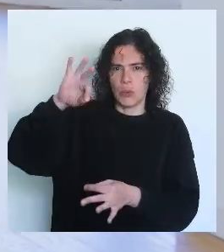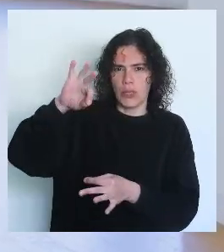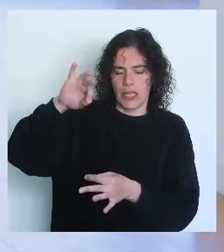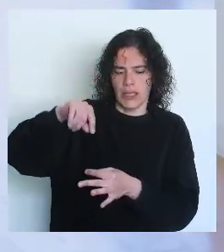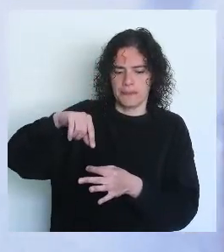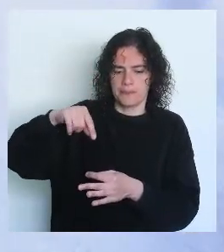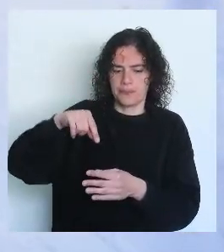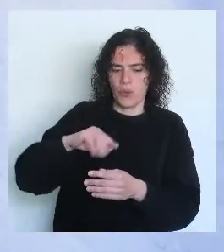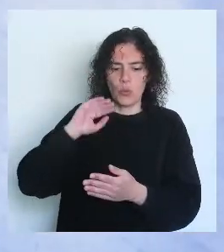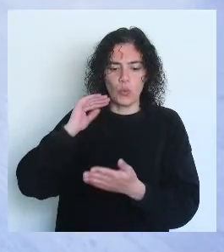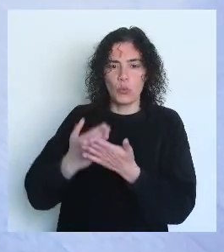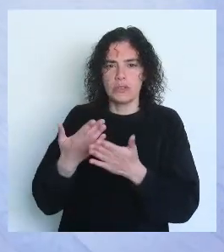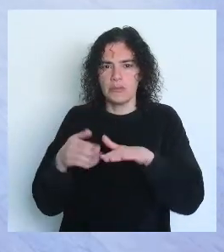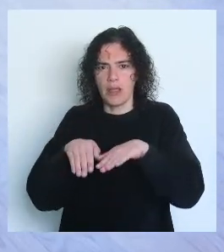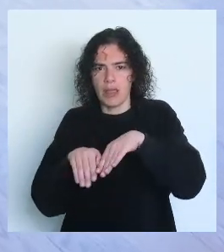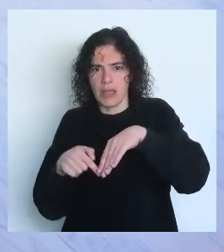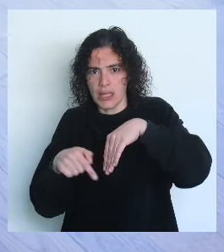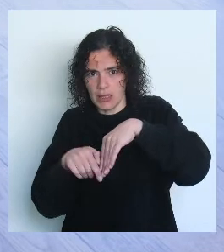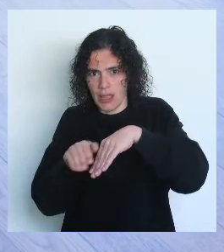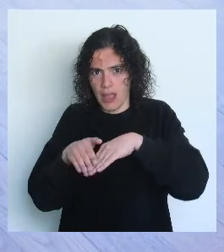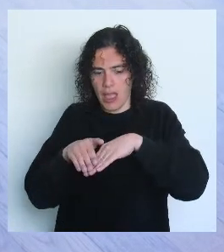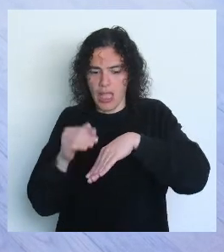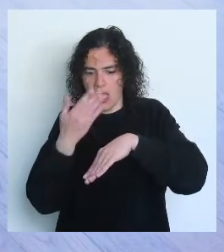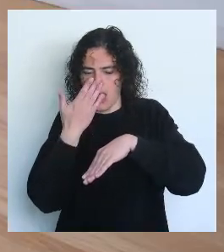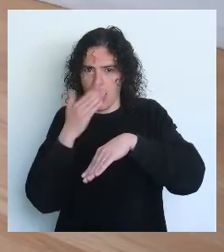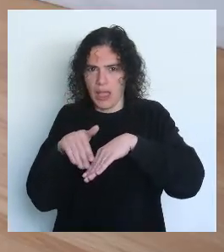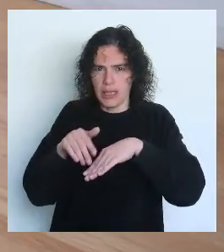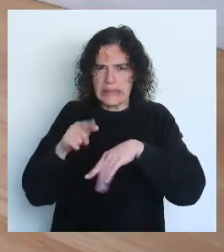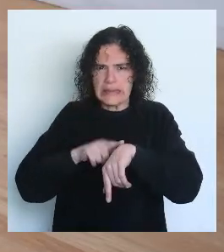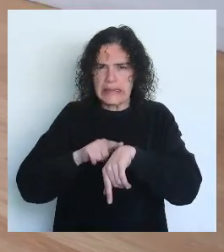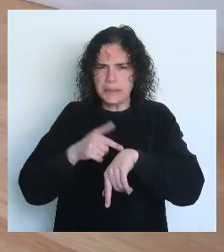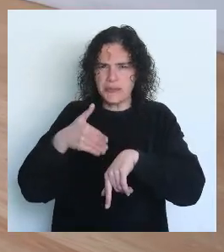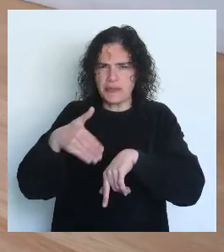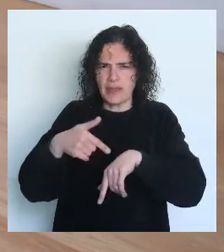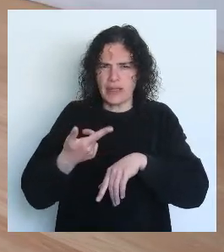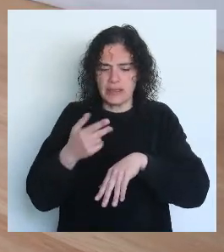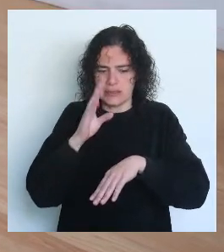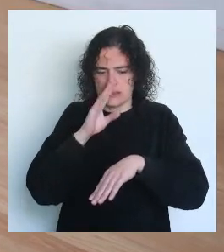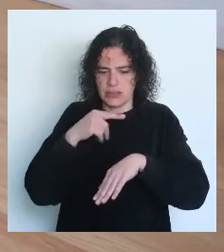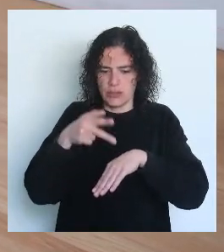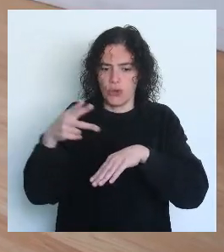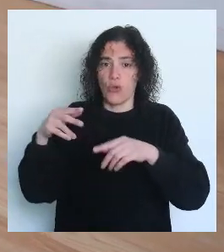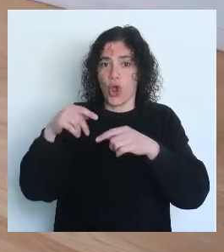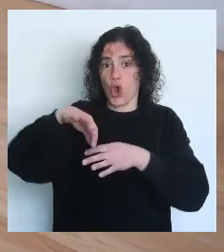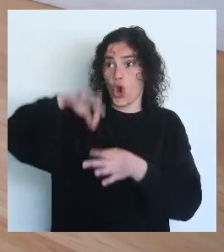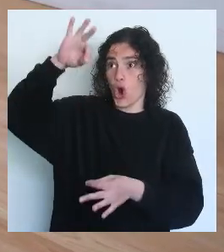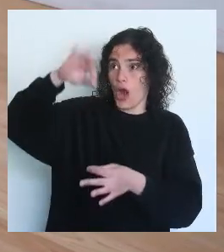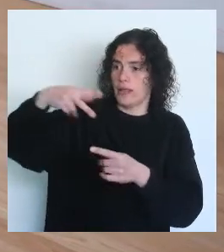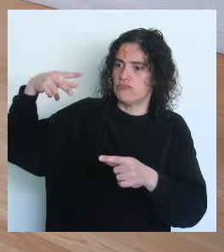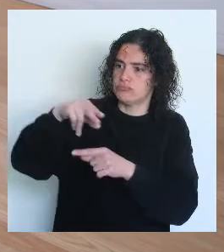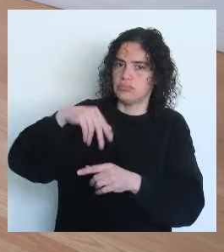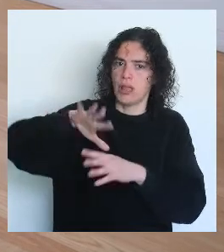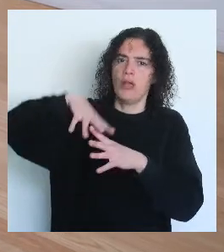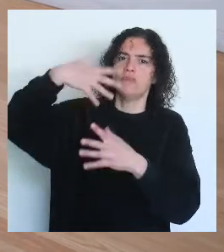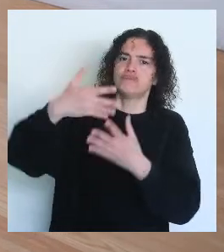and the last piece here is in this kind of purgatory moment. If I cut the rope, then